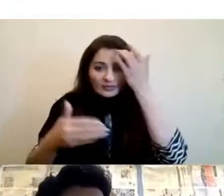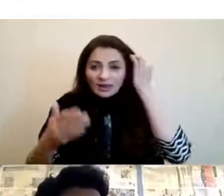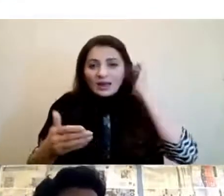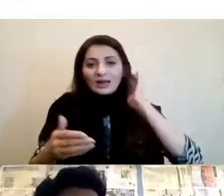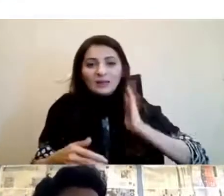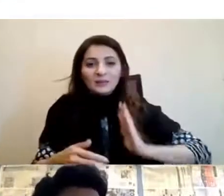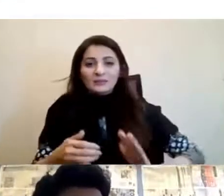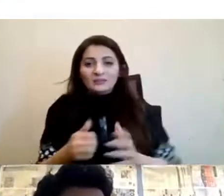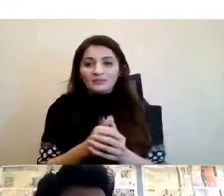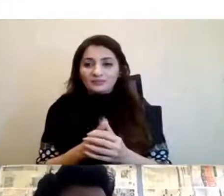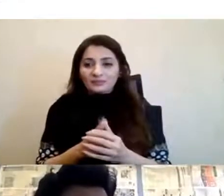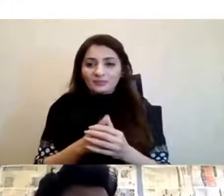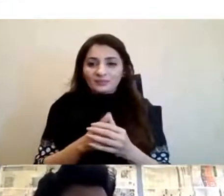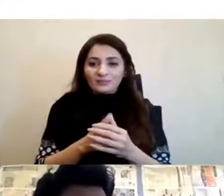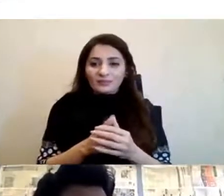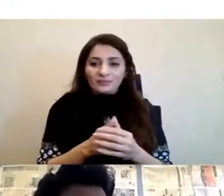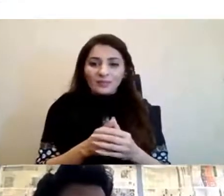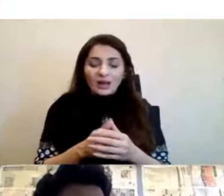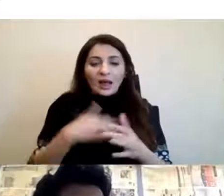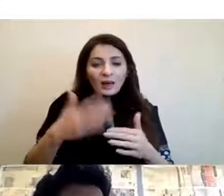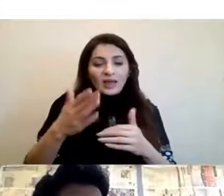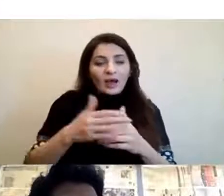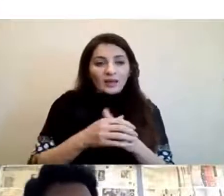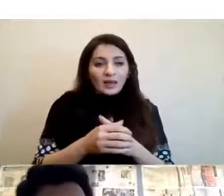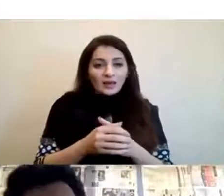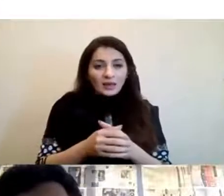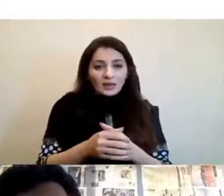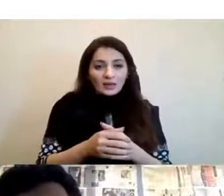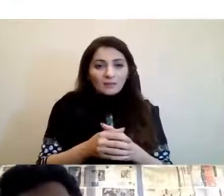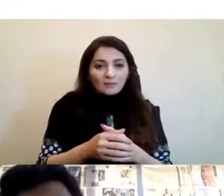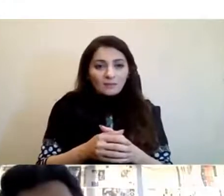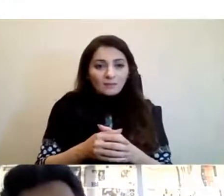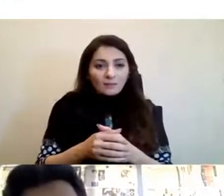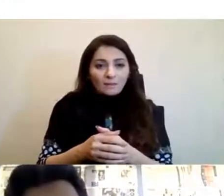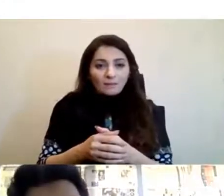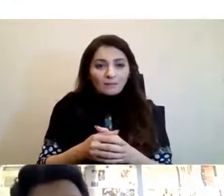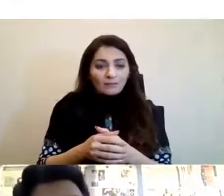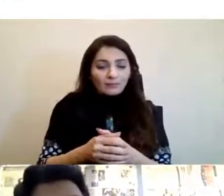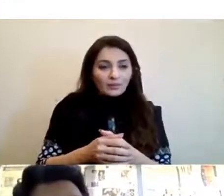What would you say have been the greatest advancements made within the mobile industry in this area?